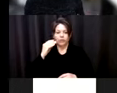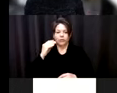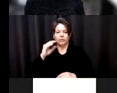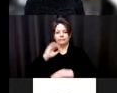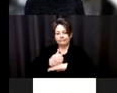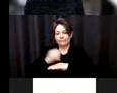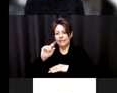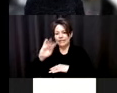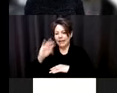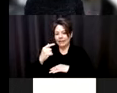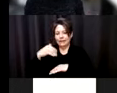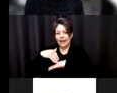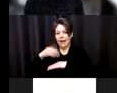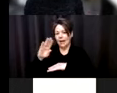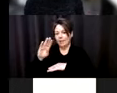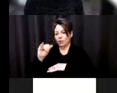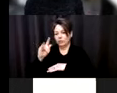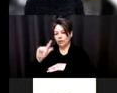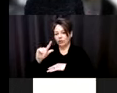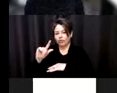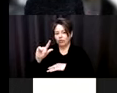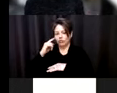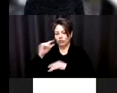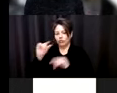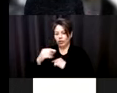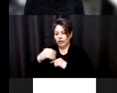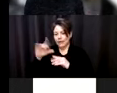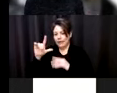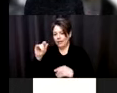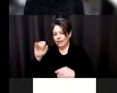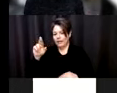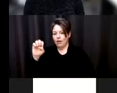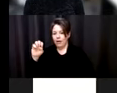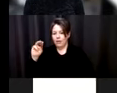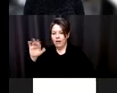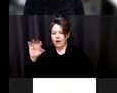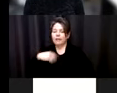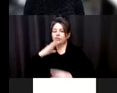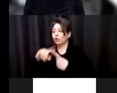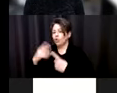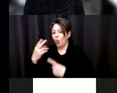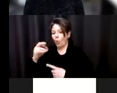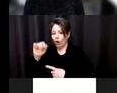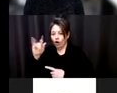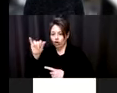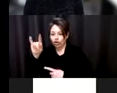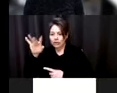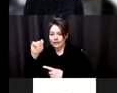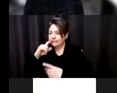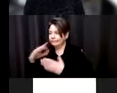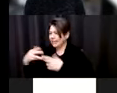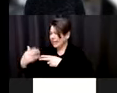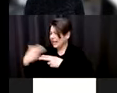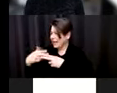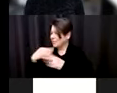setting that they had at the Botanic Garden in Claremont. And I went there and talked to the horticulturists to get the names of the plants so that I could